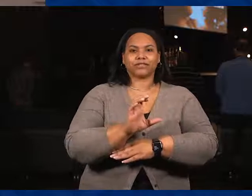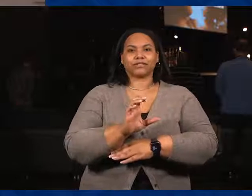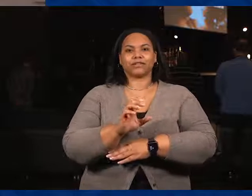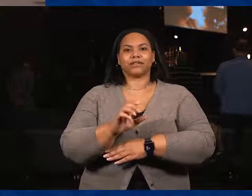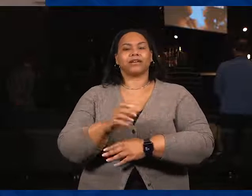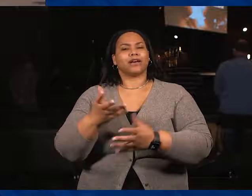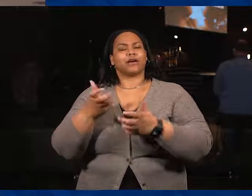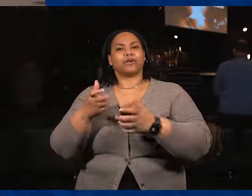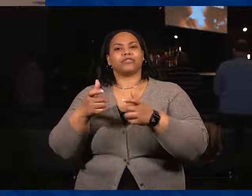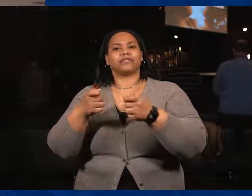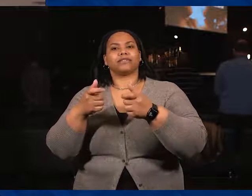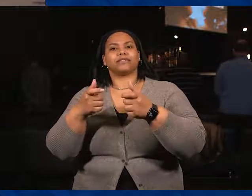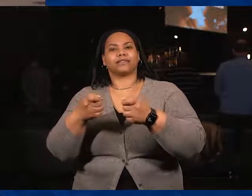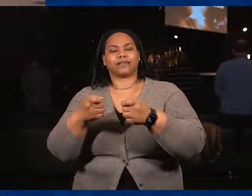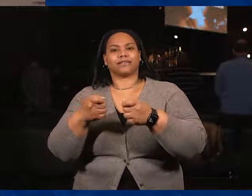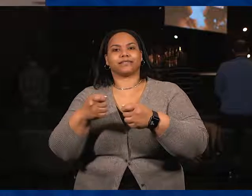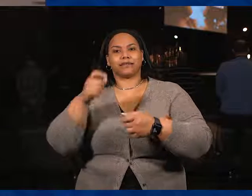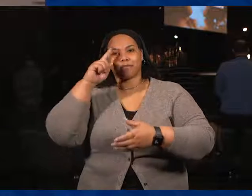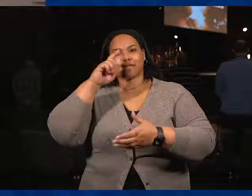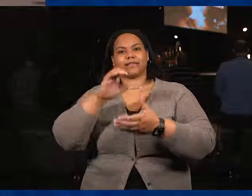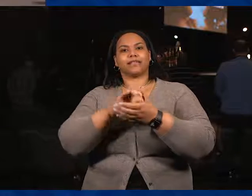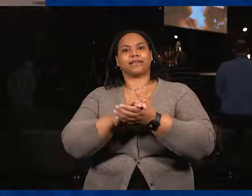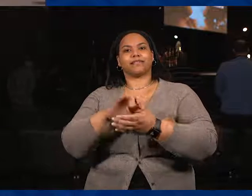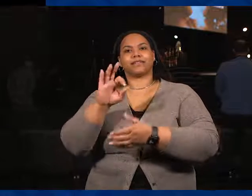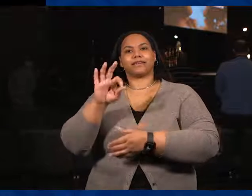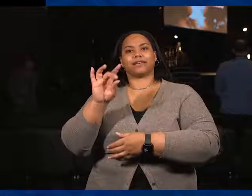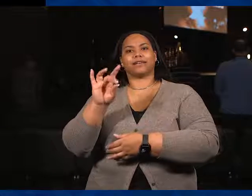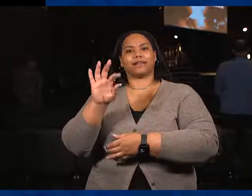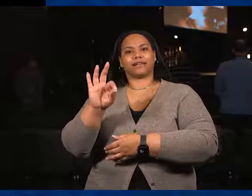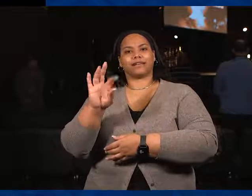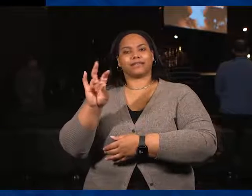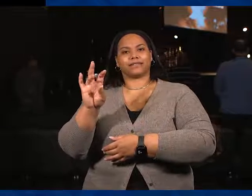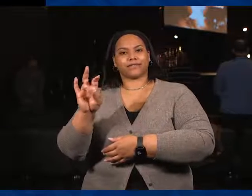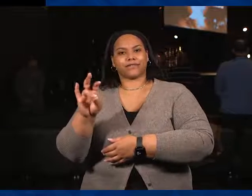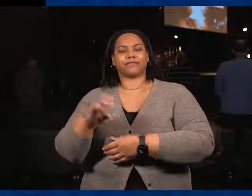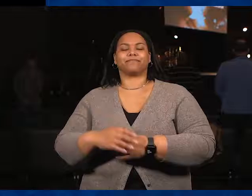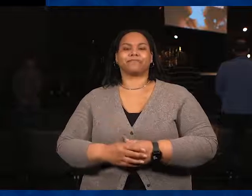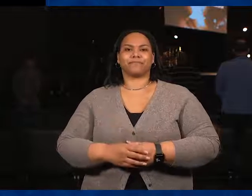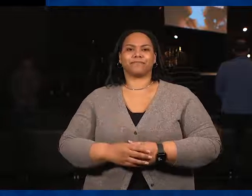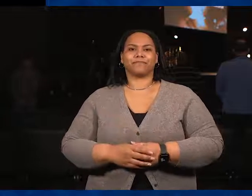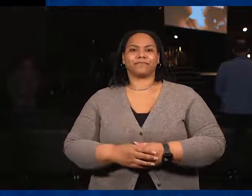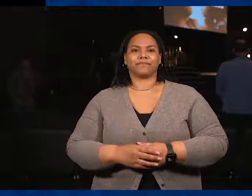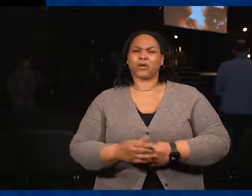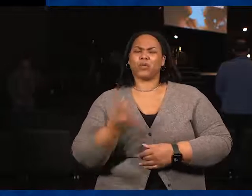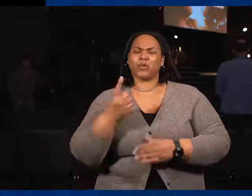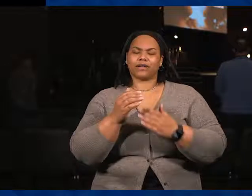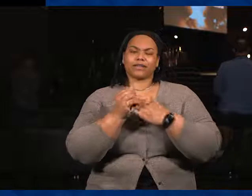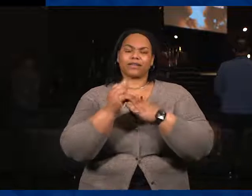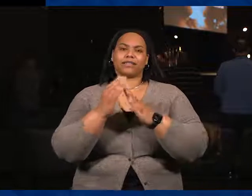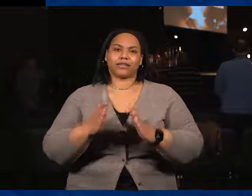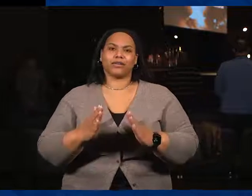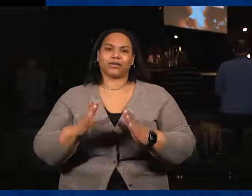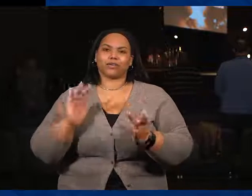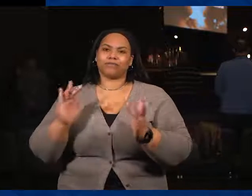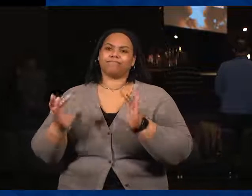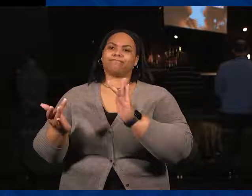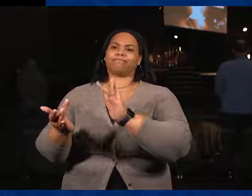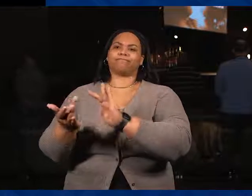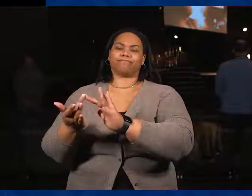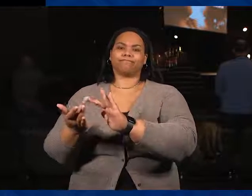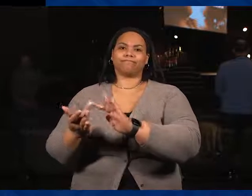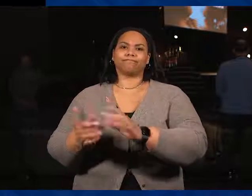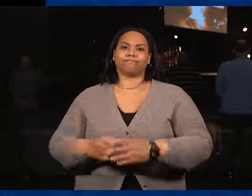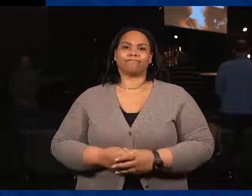text BELIEVE to 98977. By texting BELIEVE to 98977, one of our leaders will lead you in a